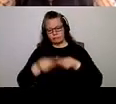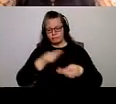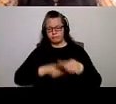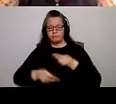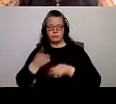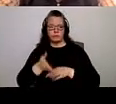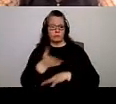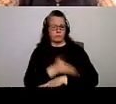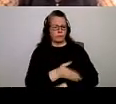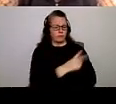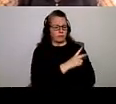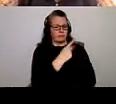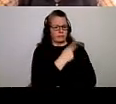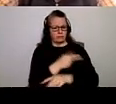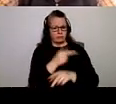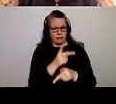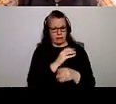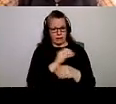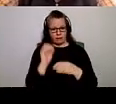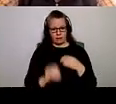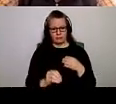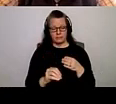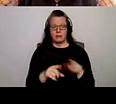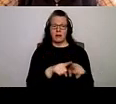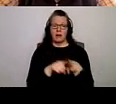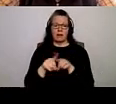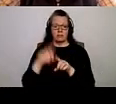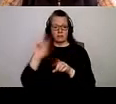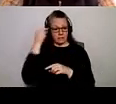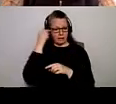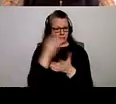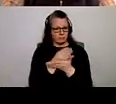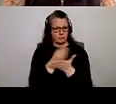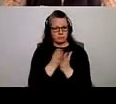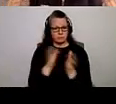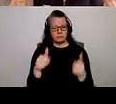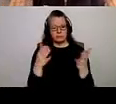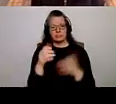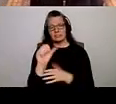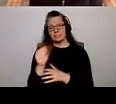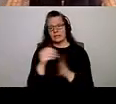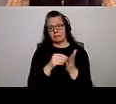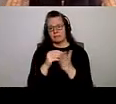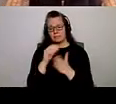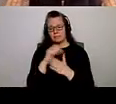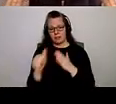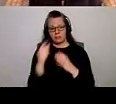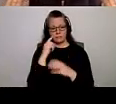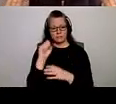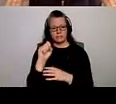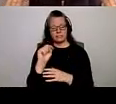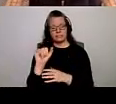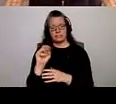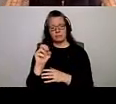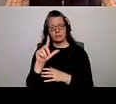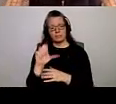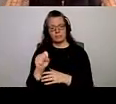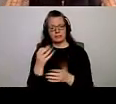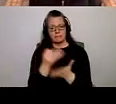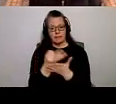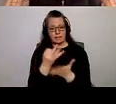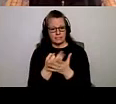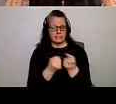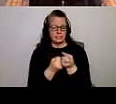outcomes. And additionally, the governor's budget proposed $10 million in stimulus funding to support rural hospital access and affordability